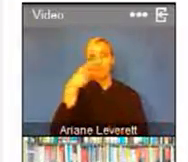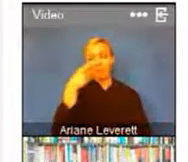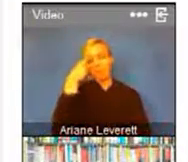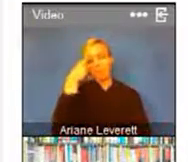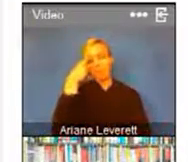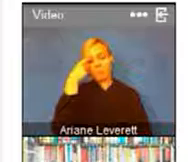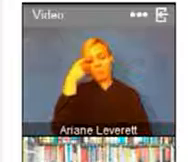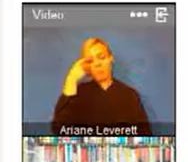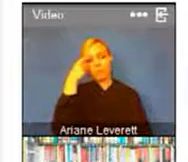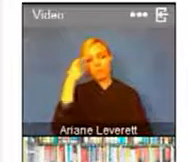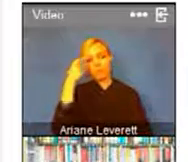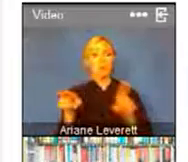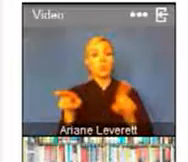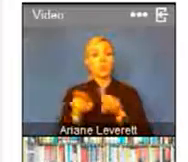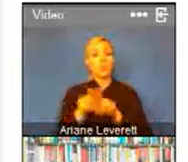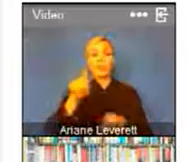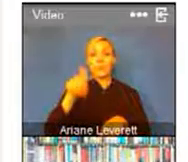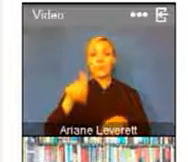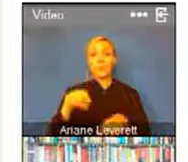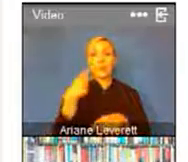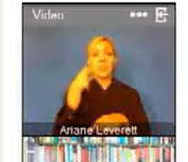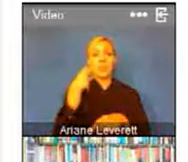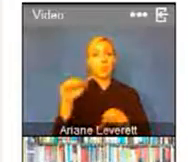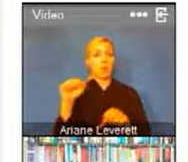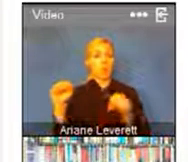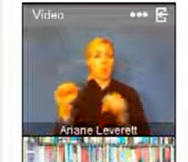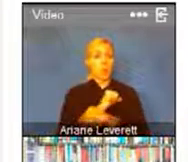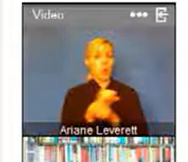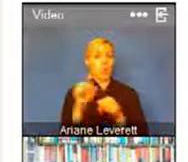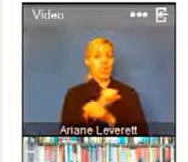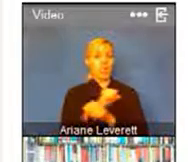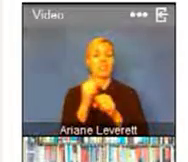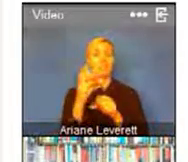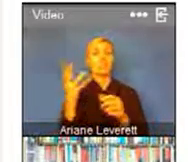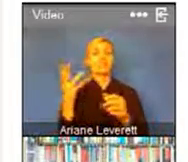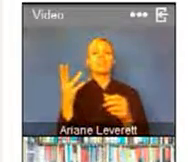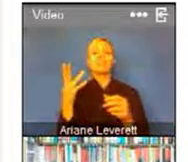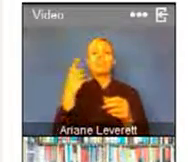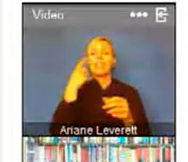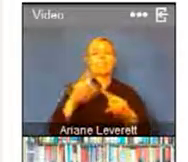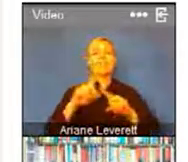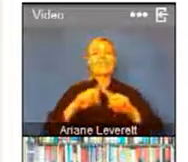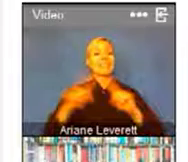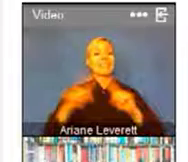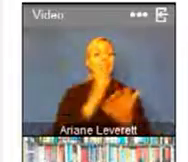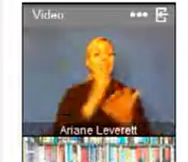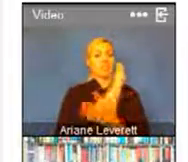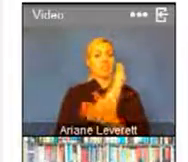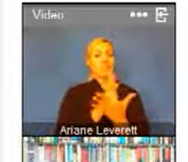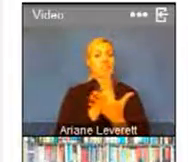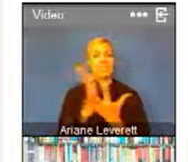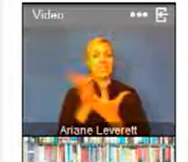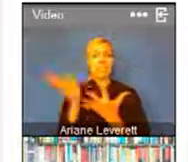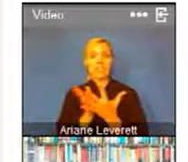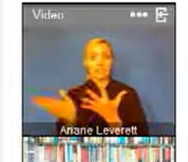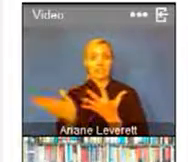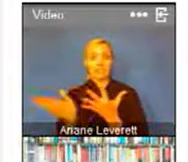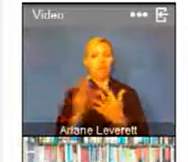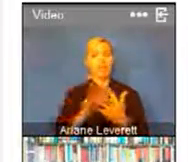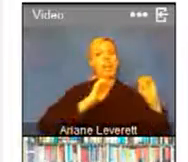with young children, including health and nutrition, childcare, education and parent support,